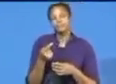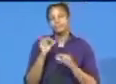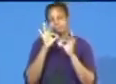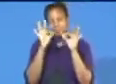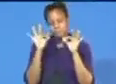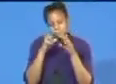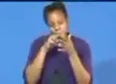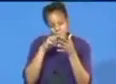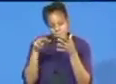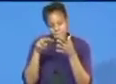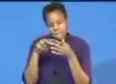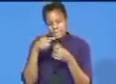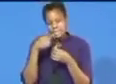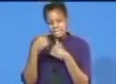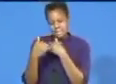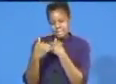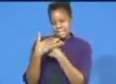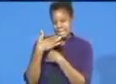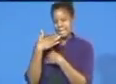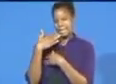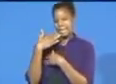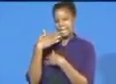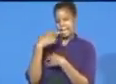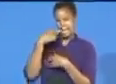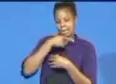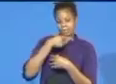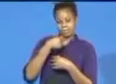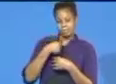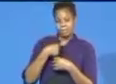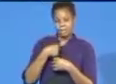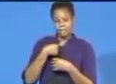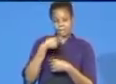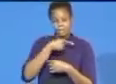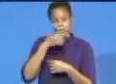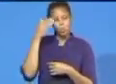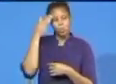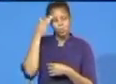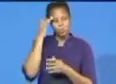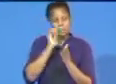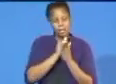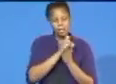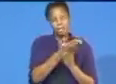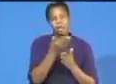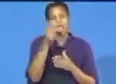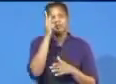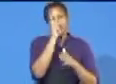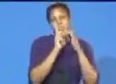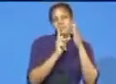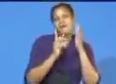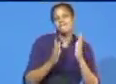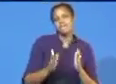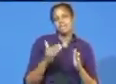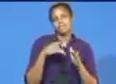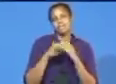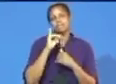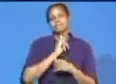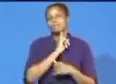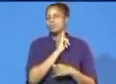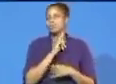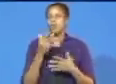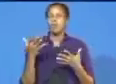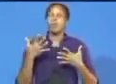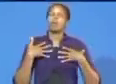to me, and he shall know that there is a prophet in Israel. What